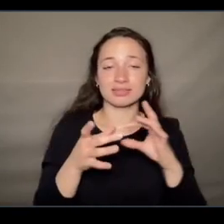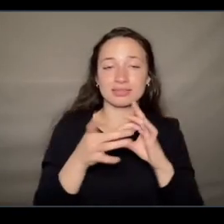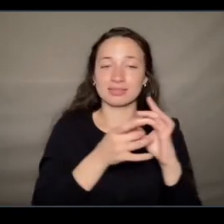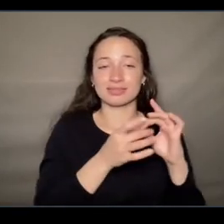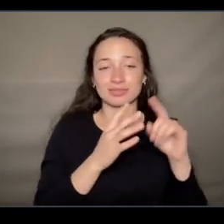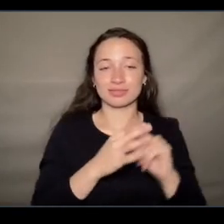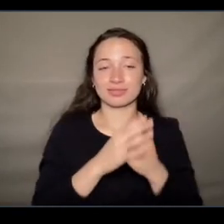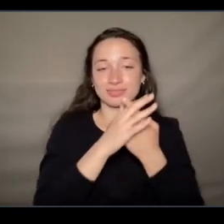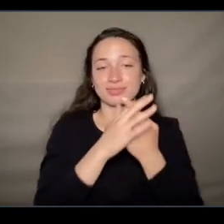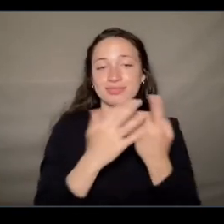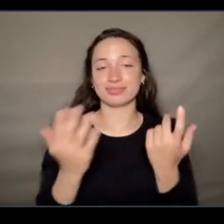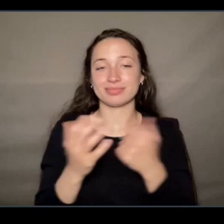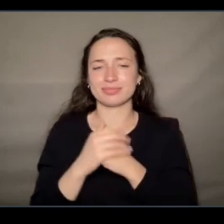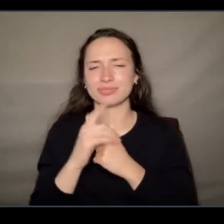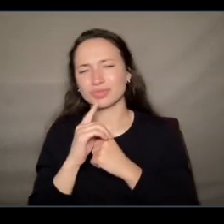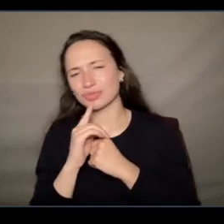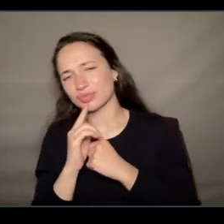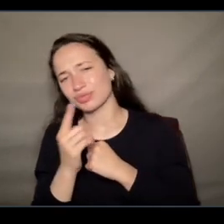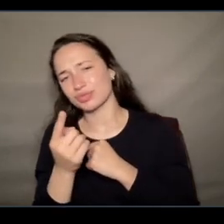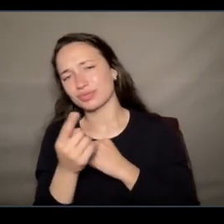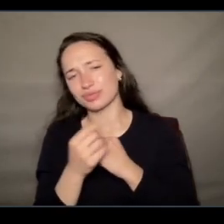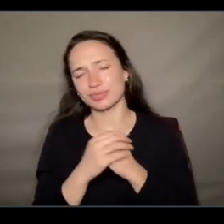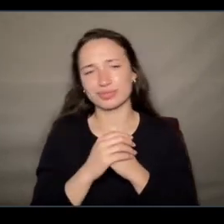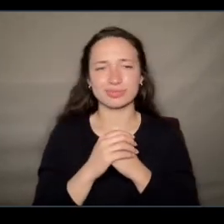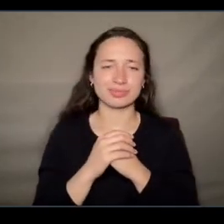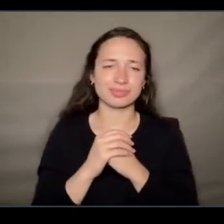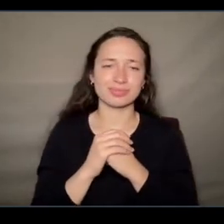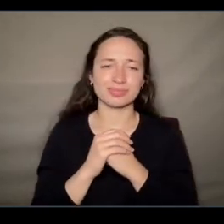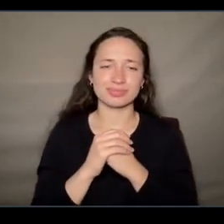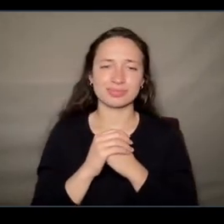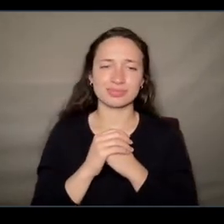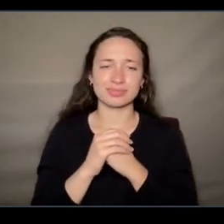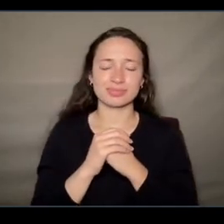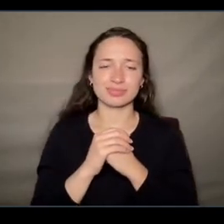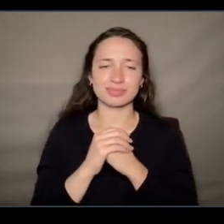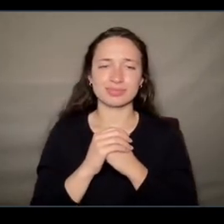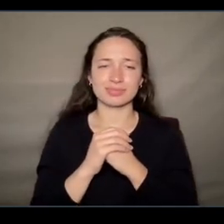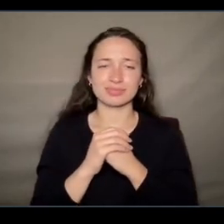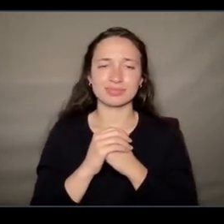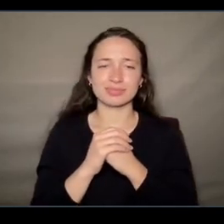it links to. Sure. Yeah.